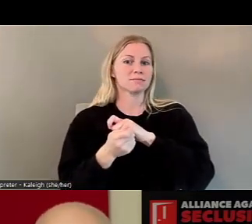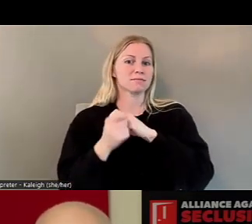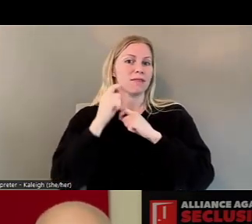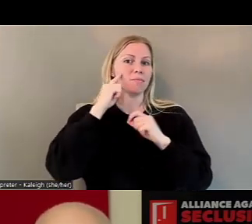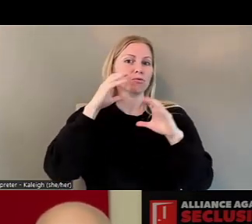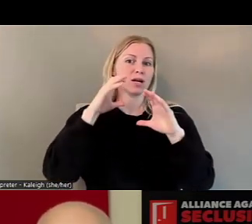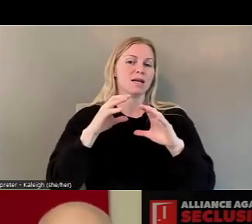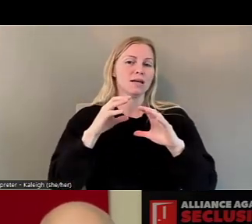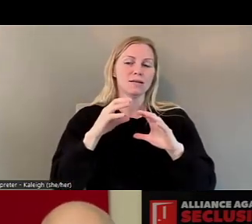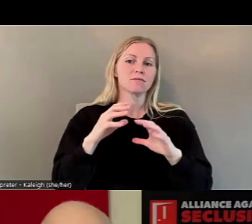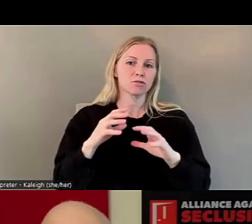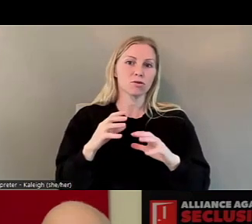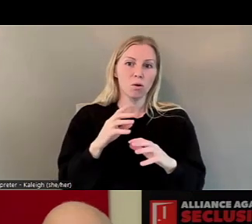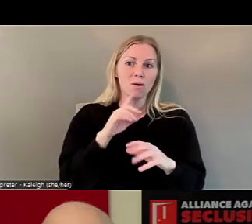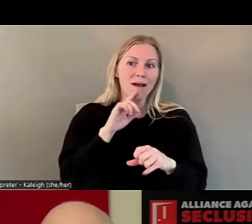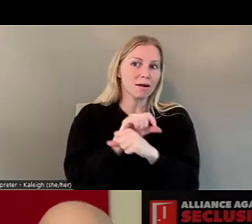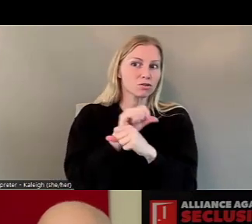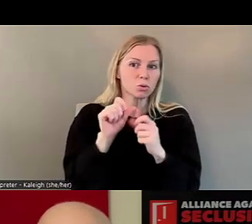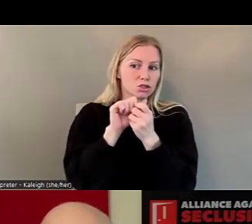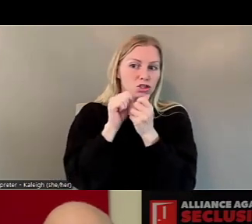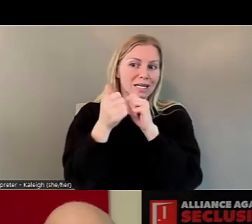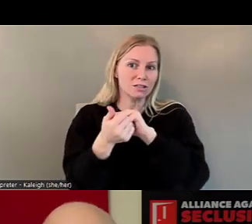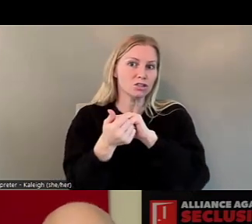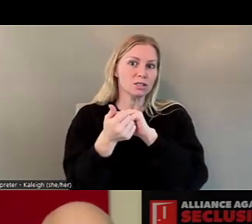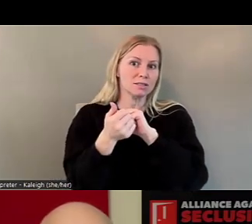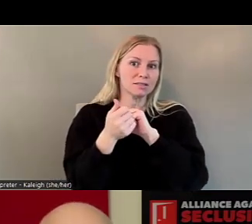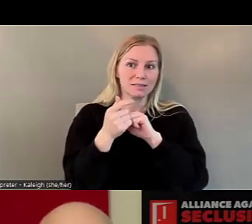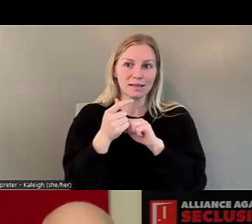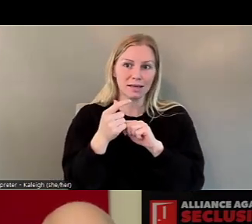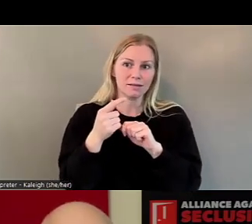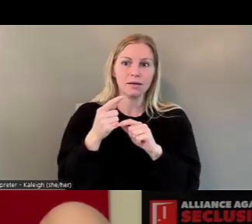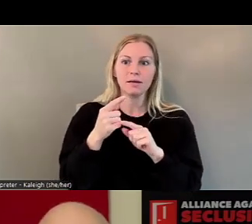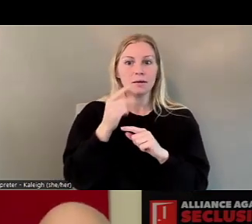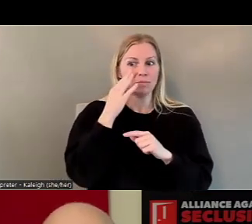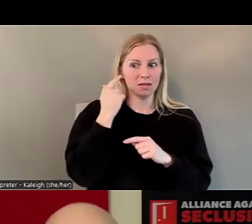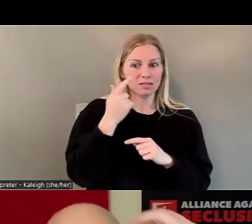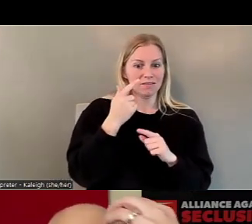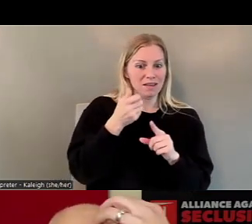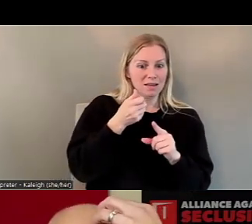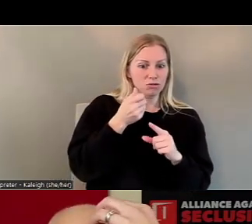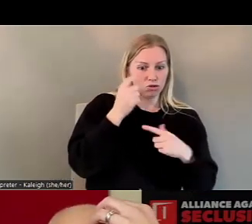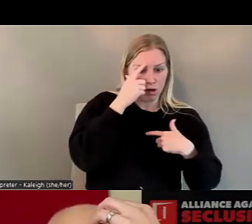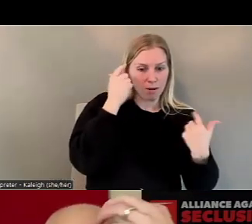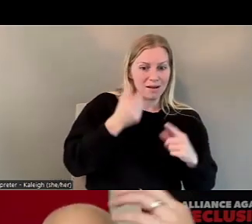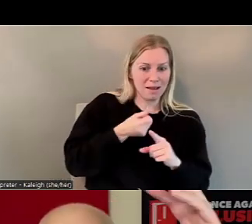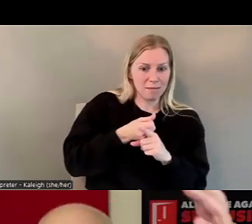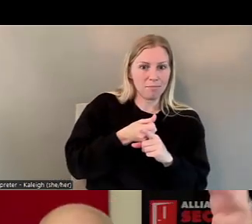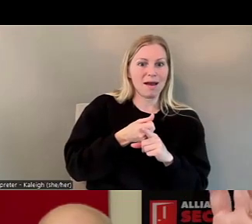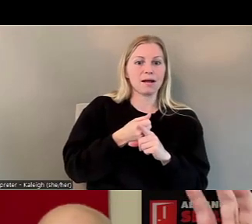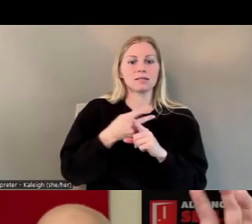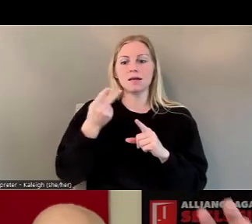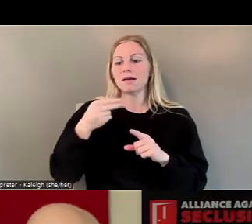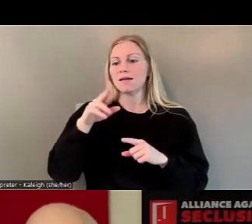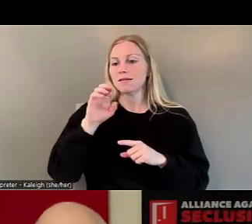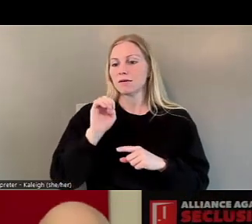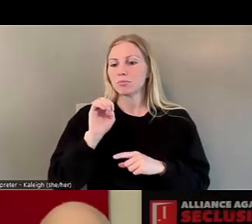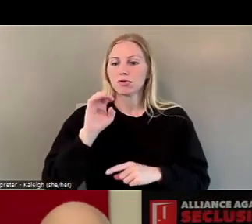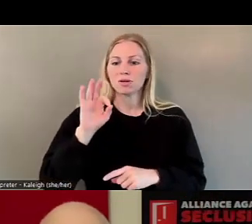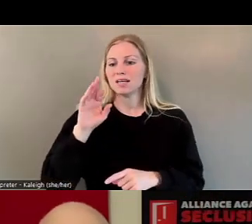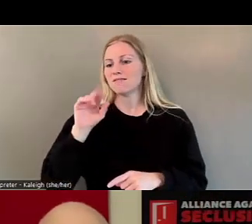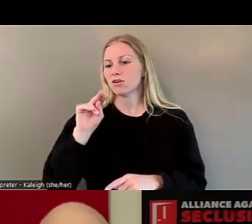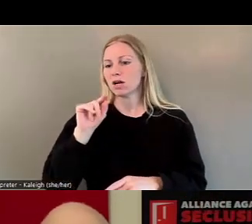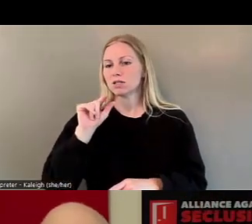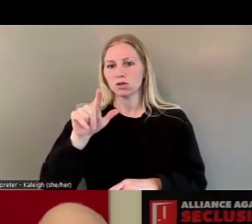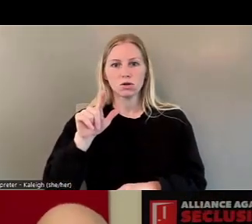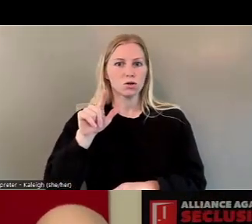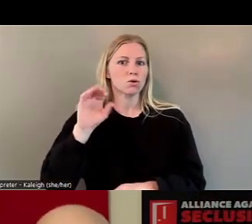actual changes that occur in the brain due to the impact that happens during trauma. Changes to our prefrontal cortex, the thinking, logical, rational part of our